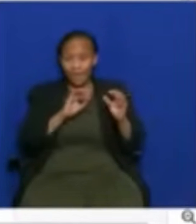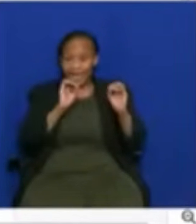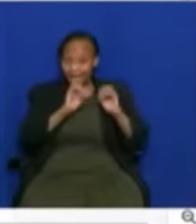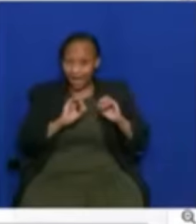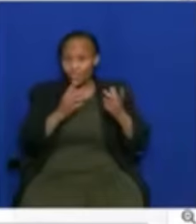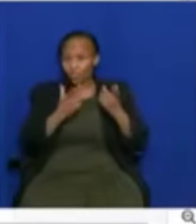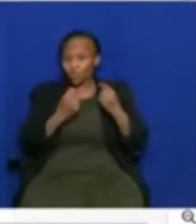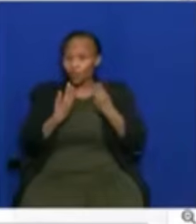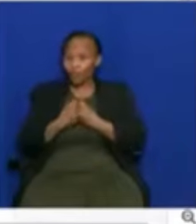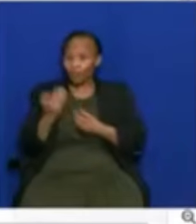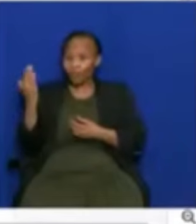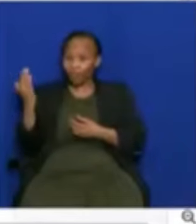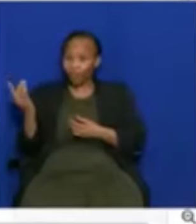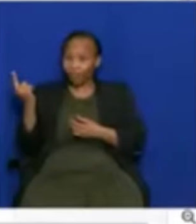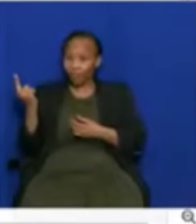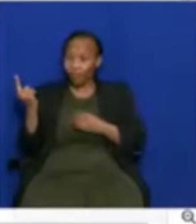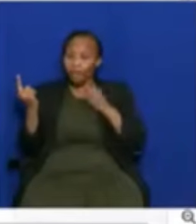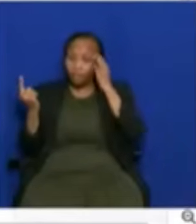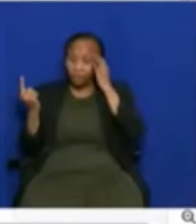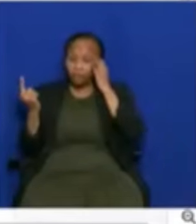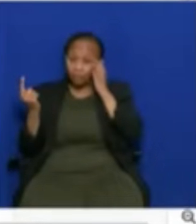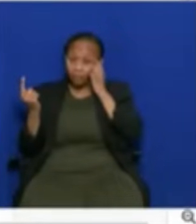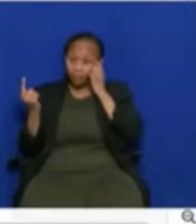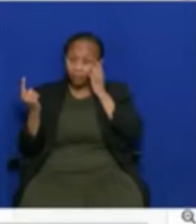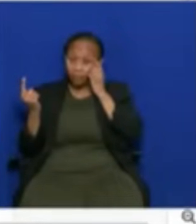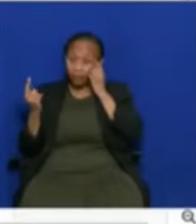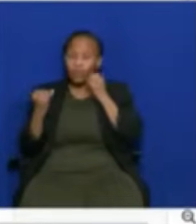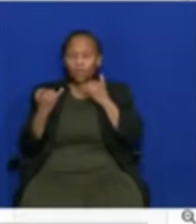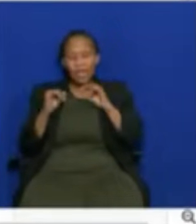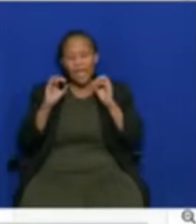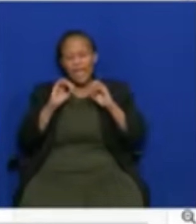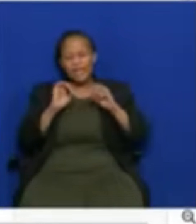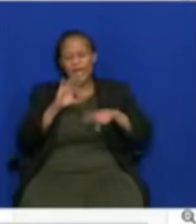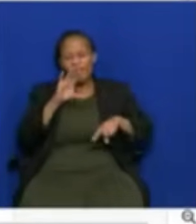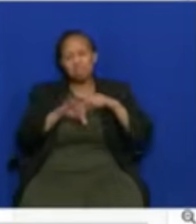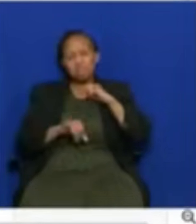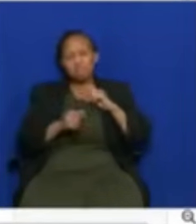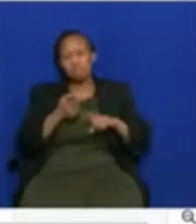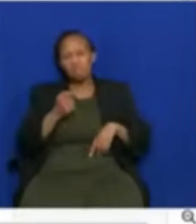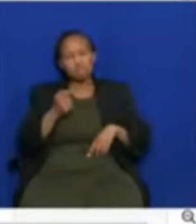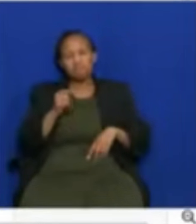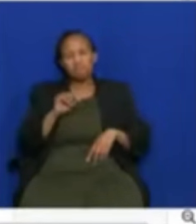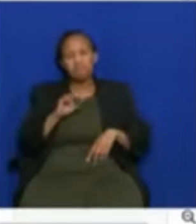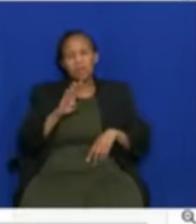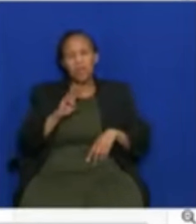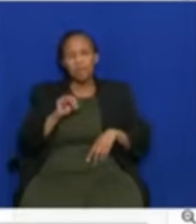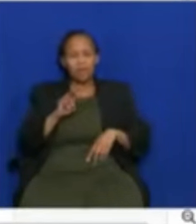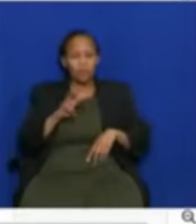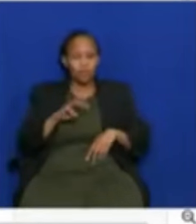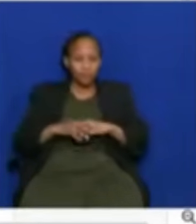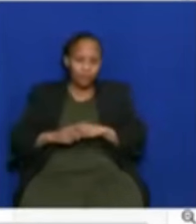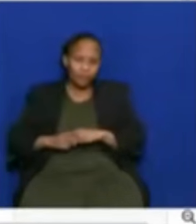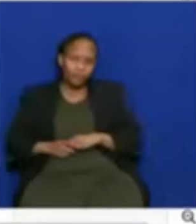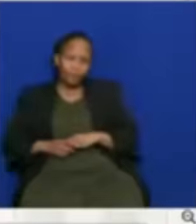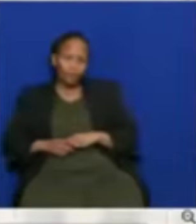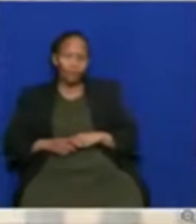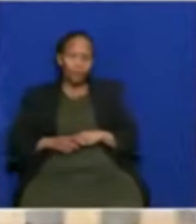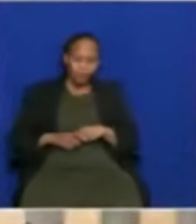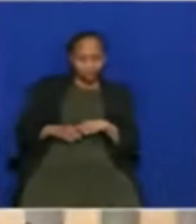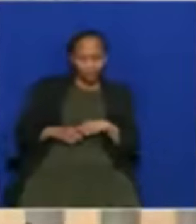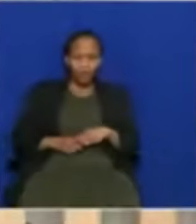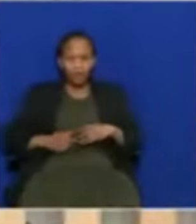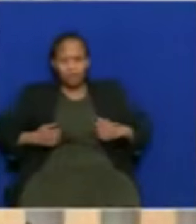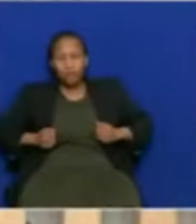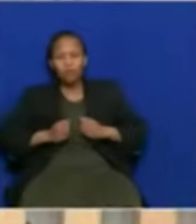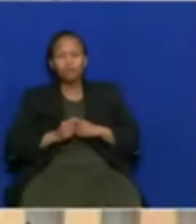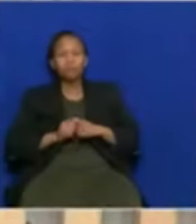on BMW. So the only time we get to meet Brigadier Mukwele